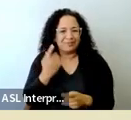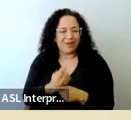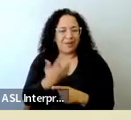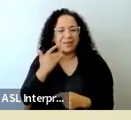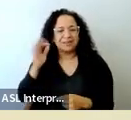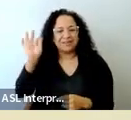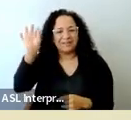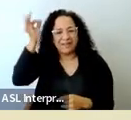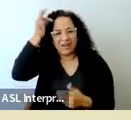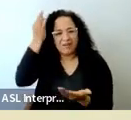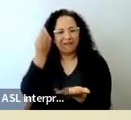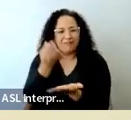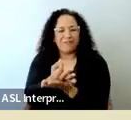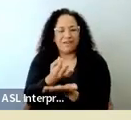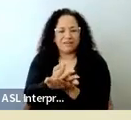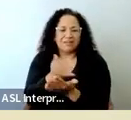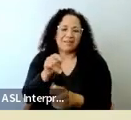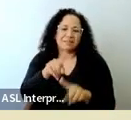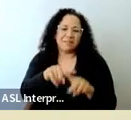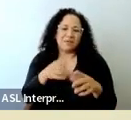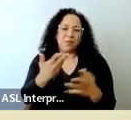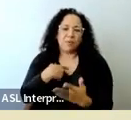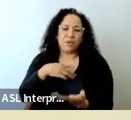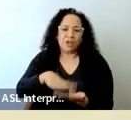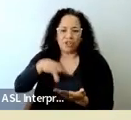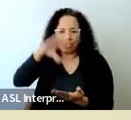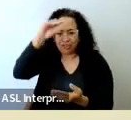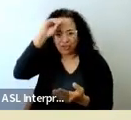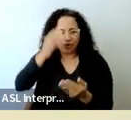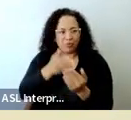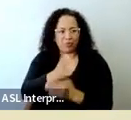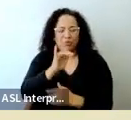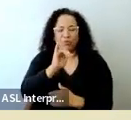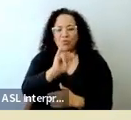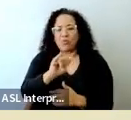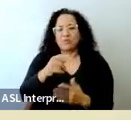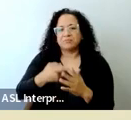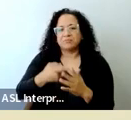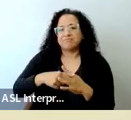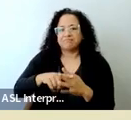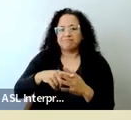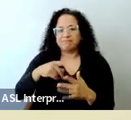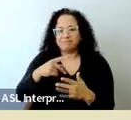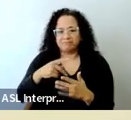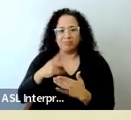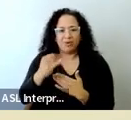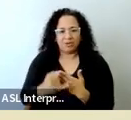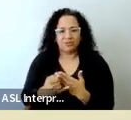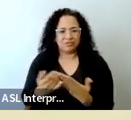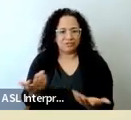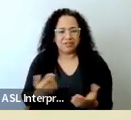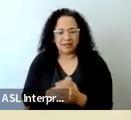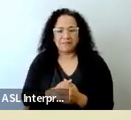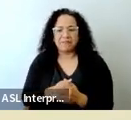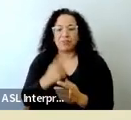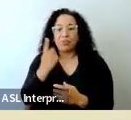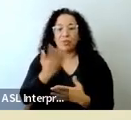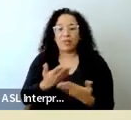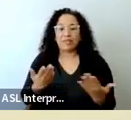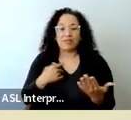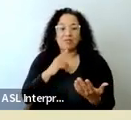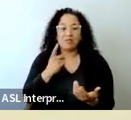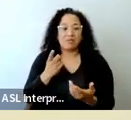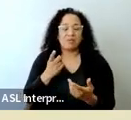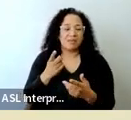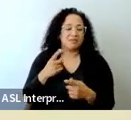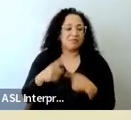federal funding. And that's based on what we learned through these pilot projects. So one of the things that we really, in